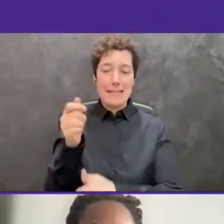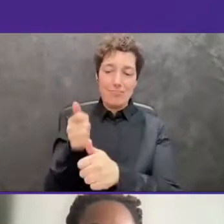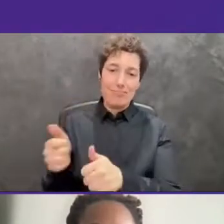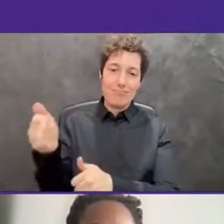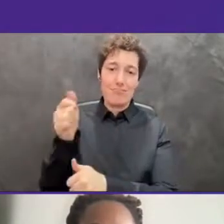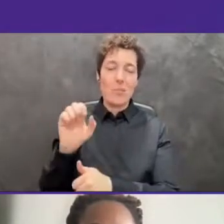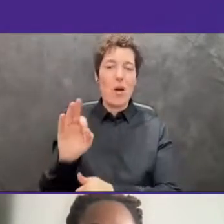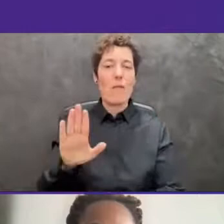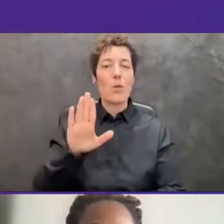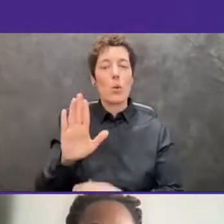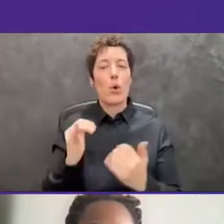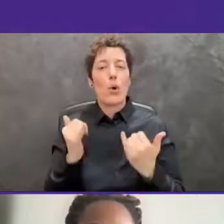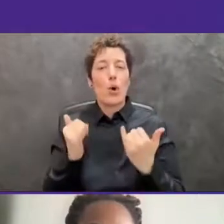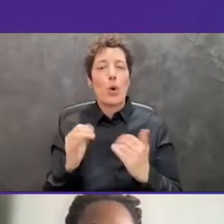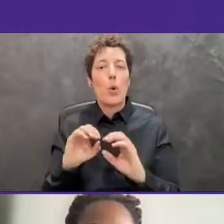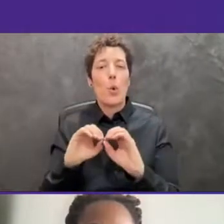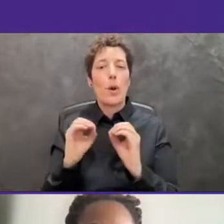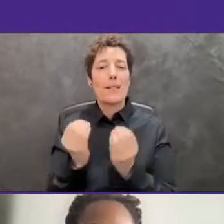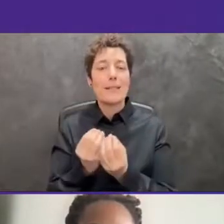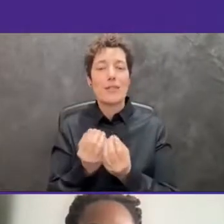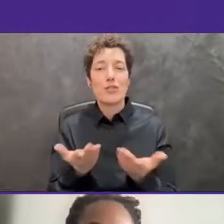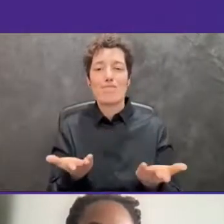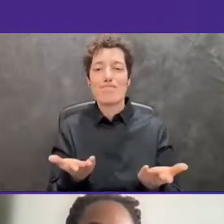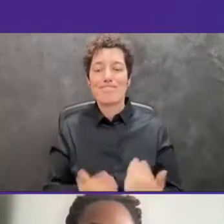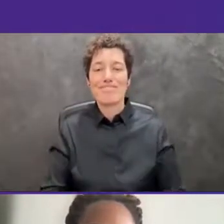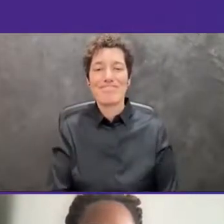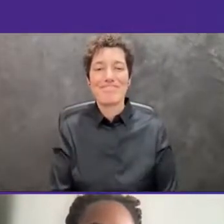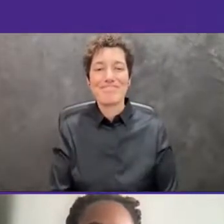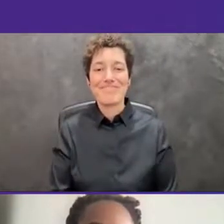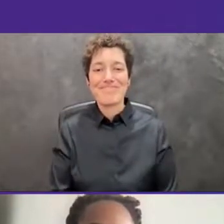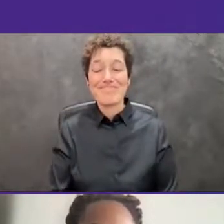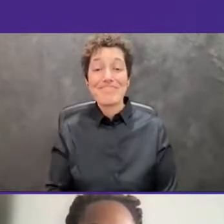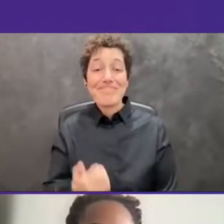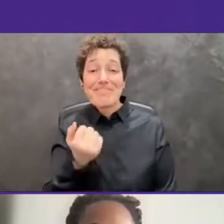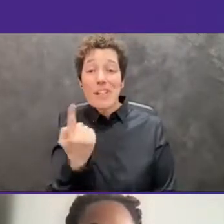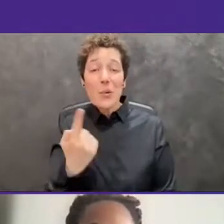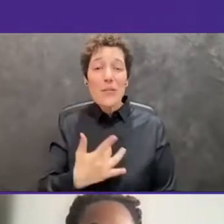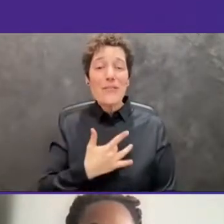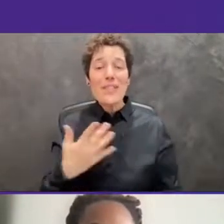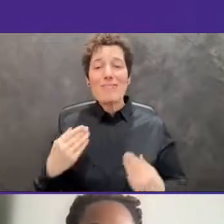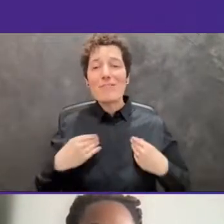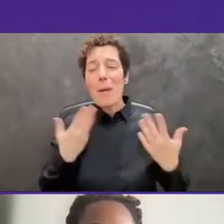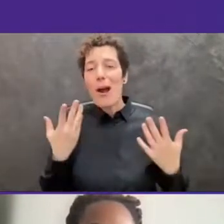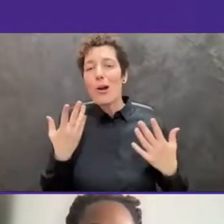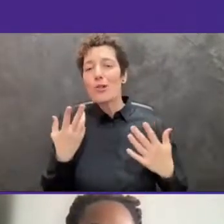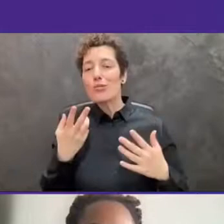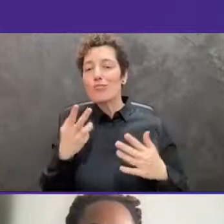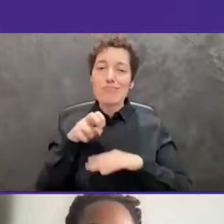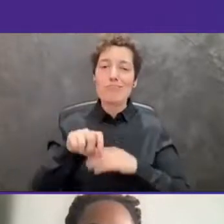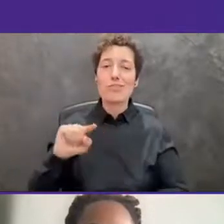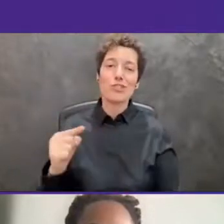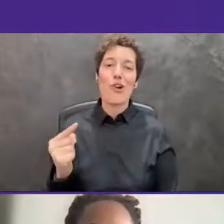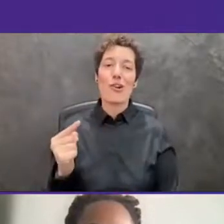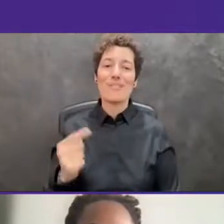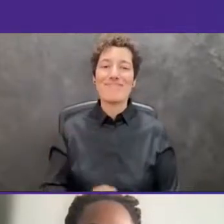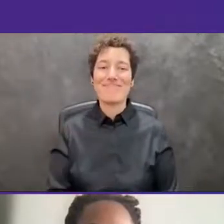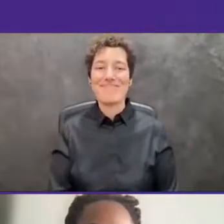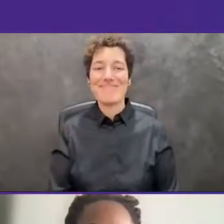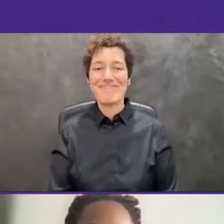current organization? Does anybody feel inspired to jump in?